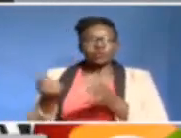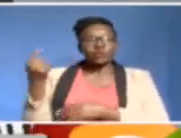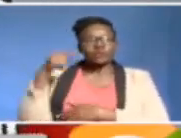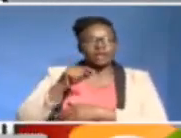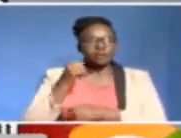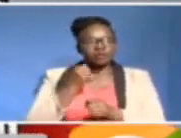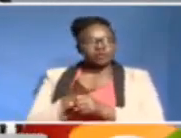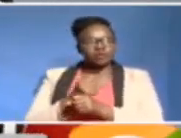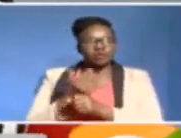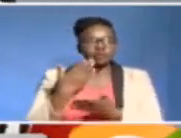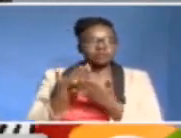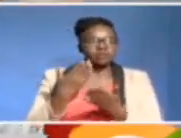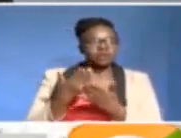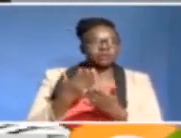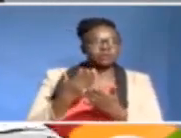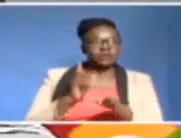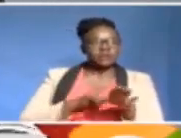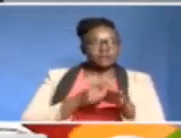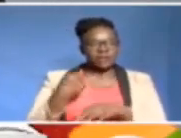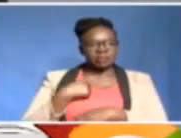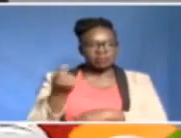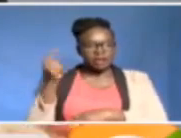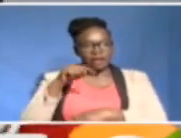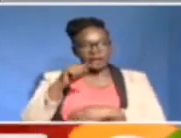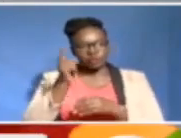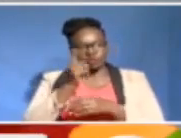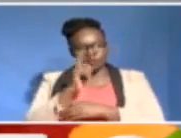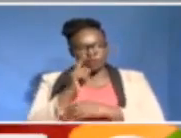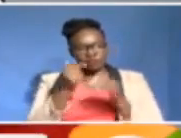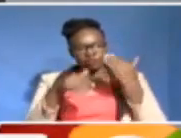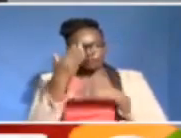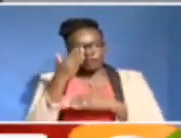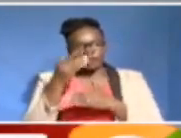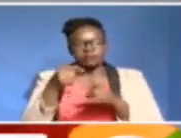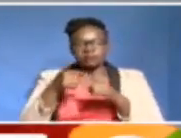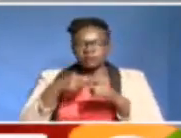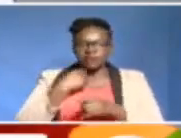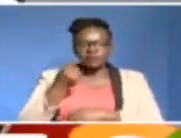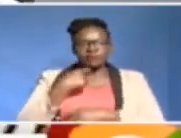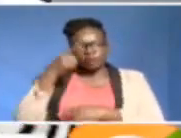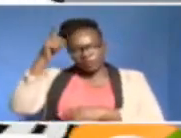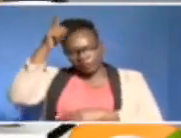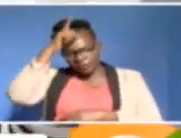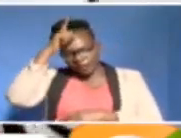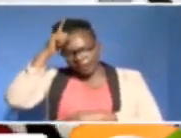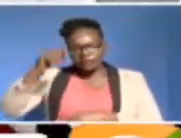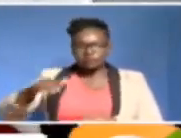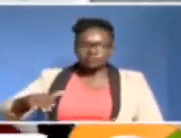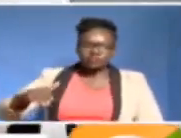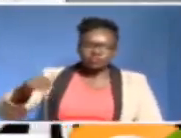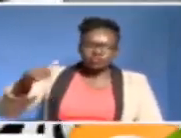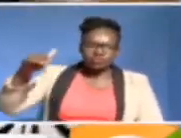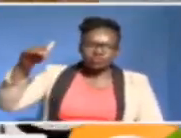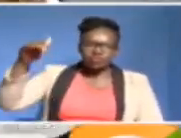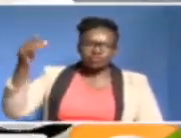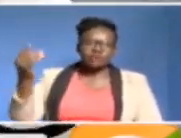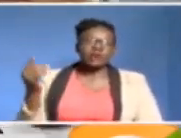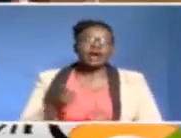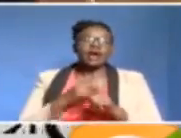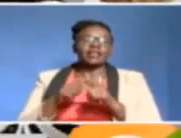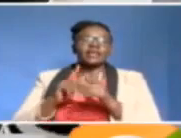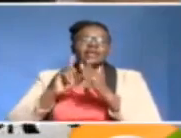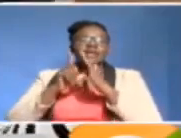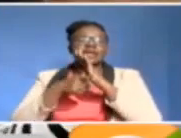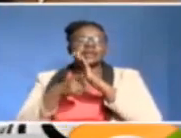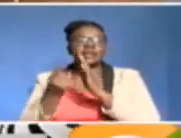maybe when I came to the university, I've just come from the village. I've grown up in the village. I've just appeared here, and people will pull you